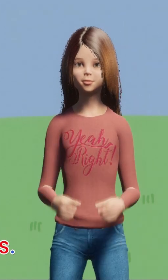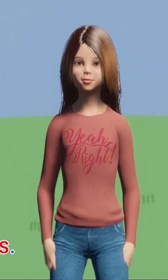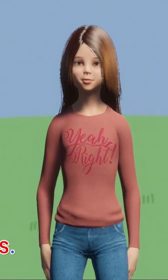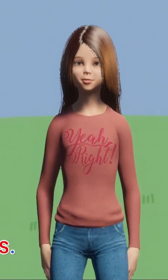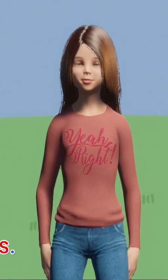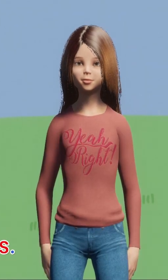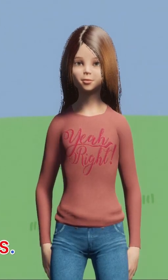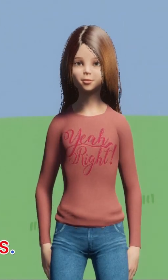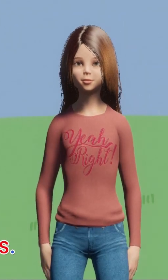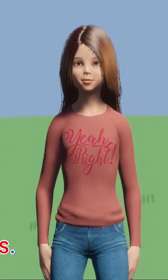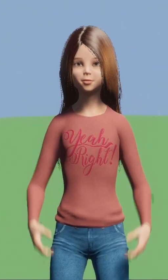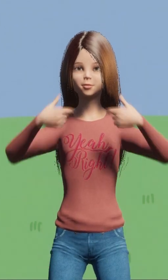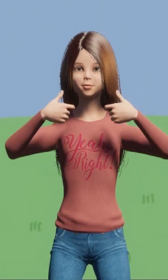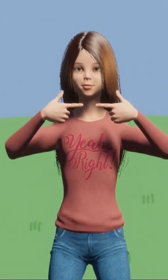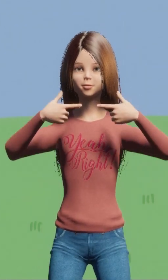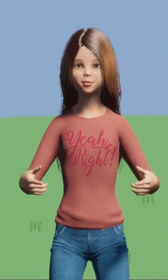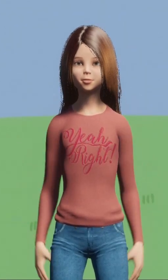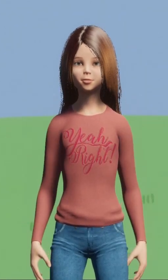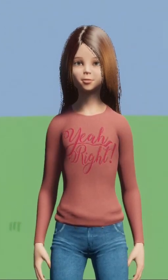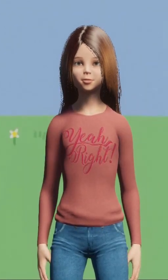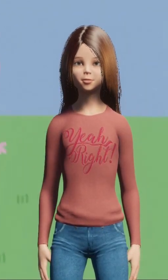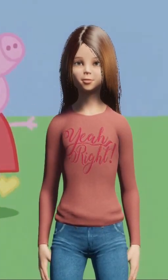George, let's find some more puddles.